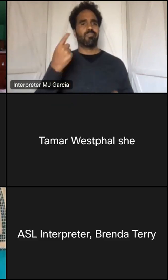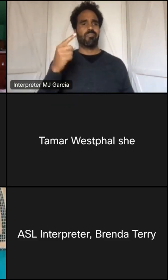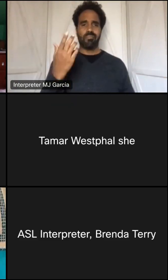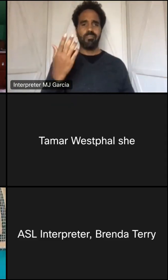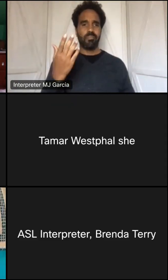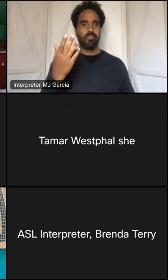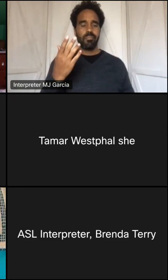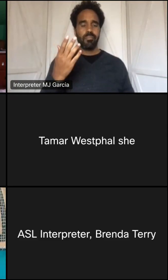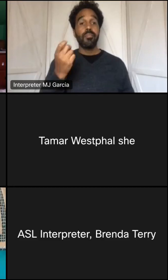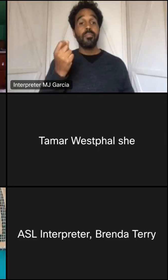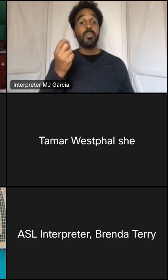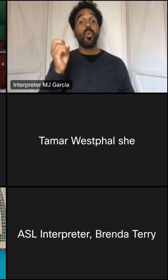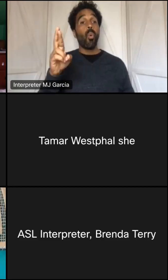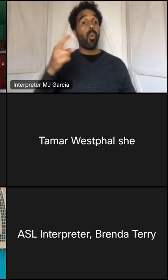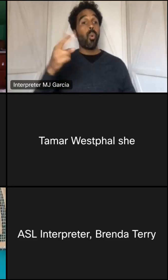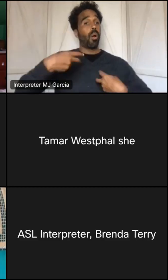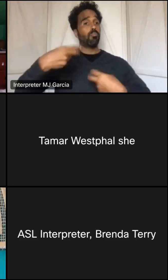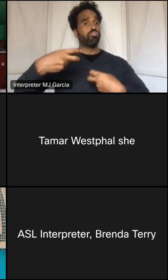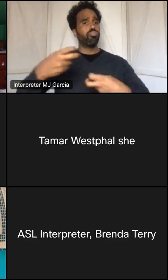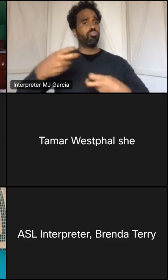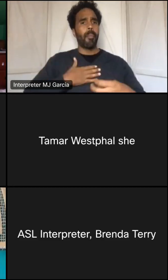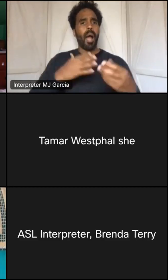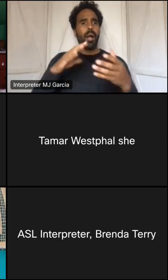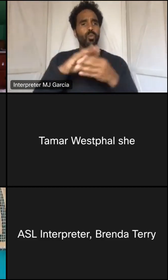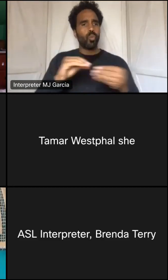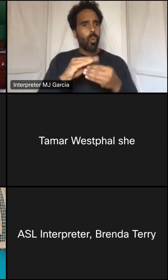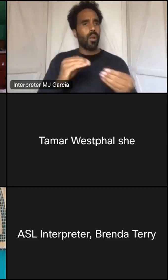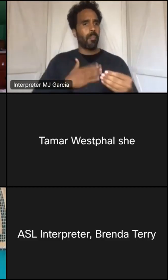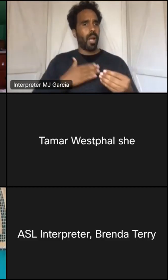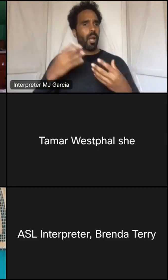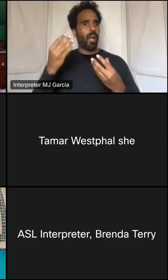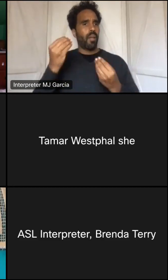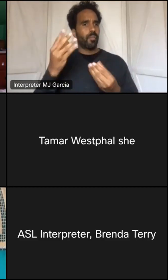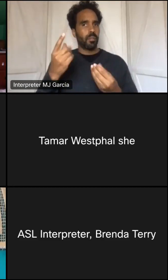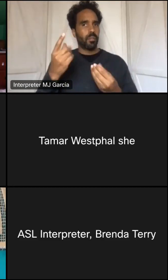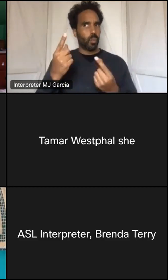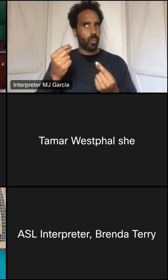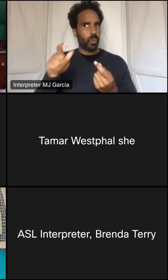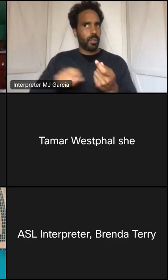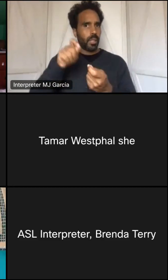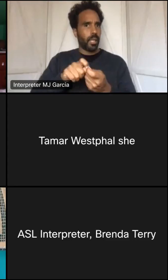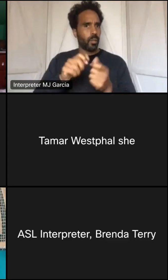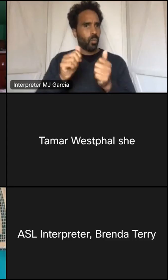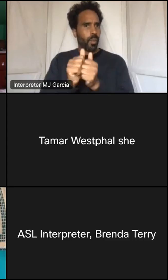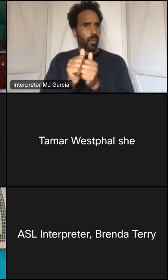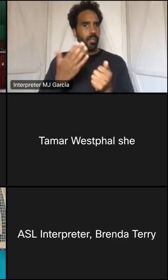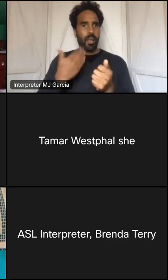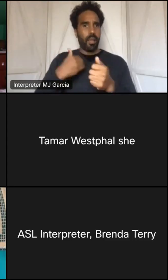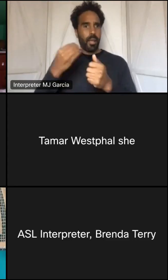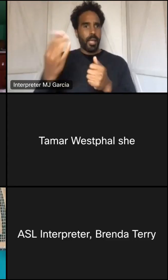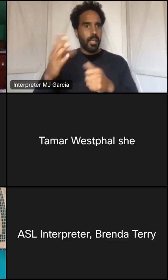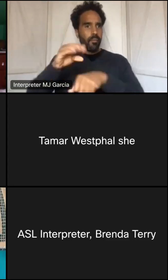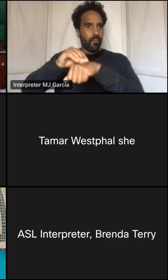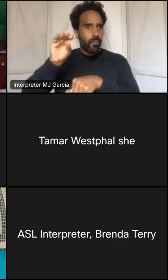you're taking information from me. What will you do with it? How does this benefit me, my community?